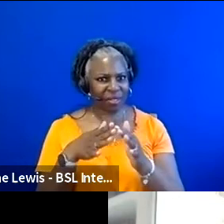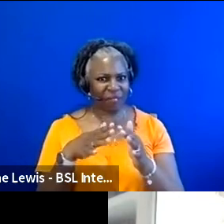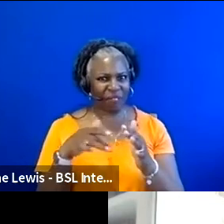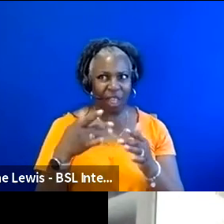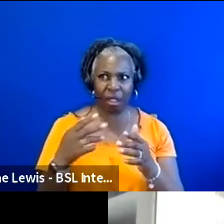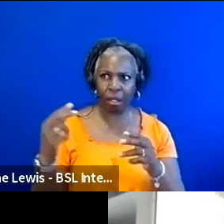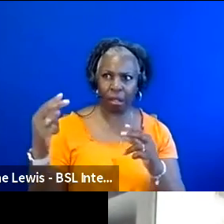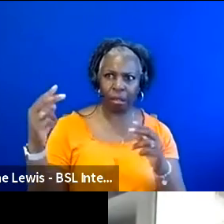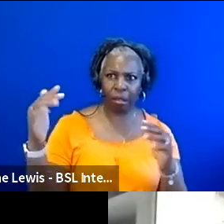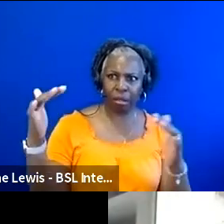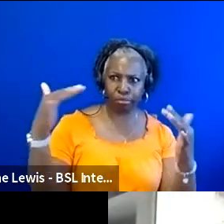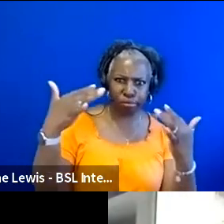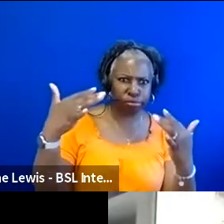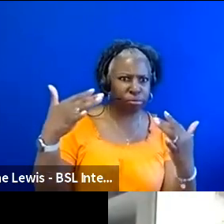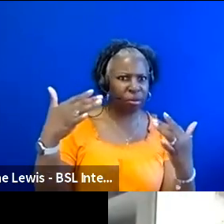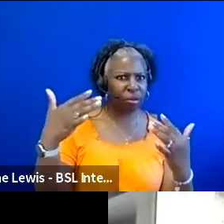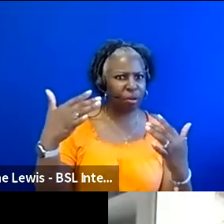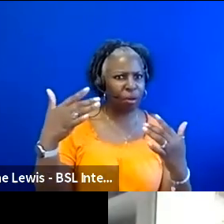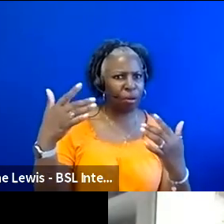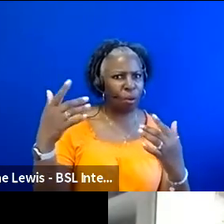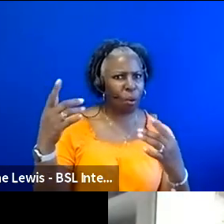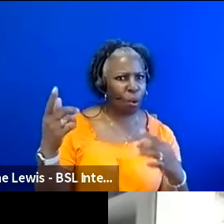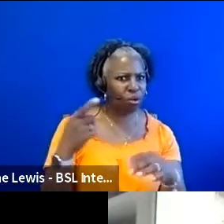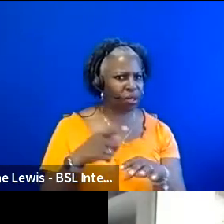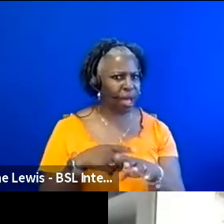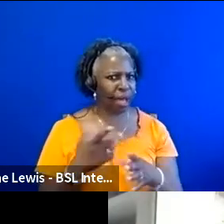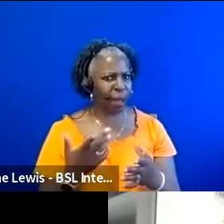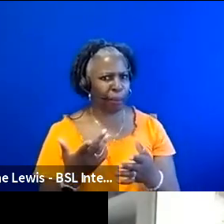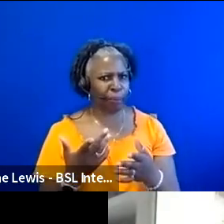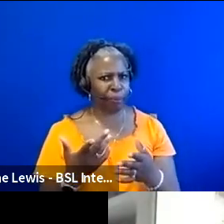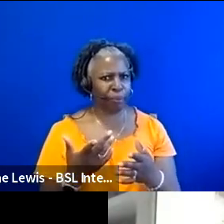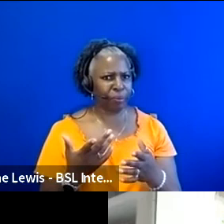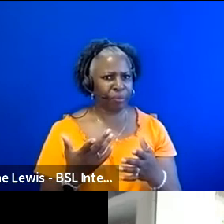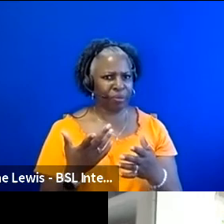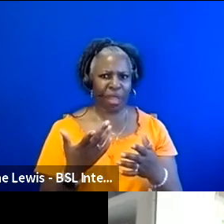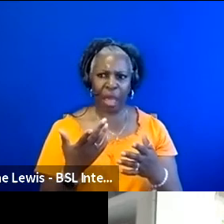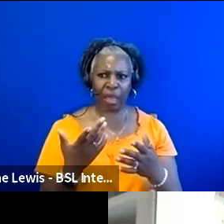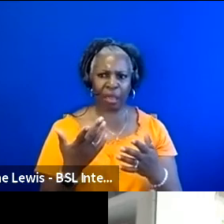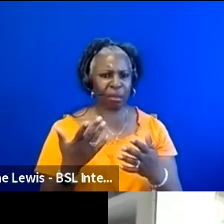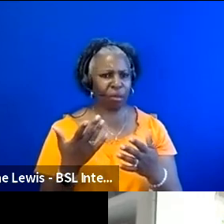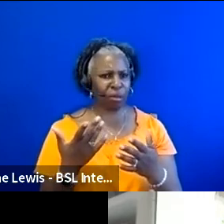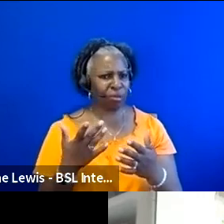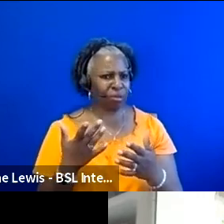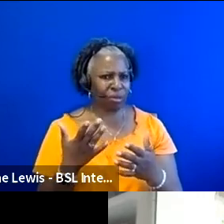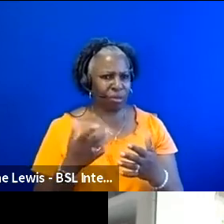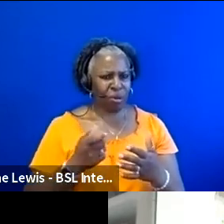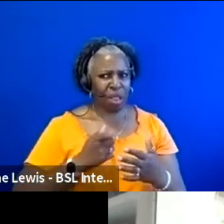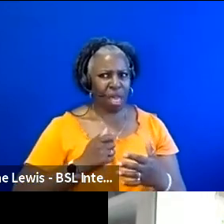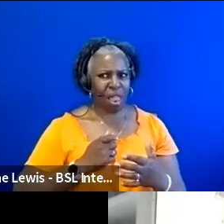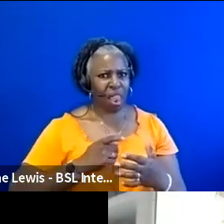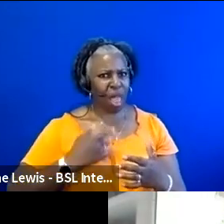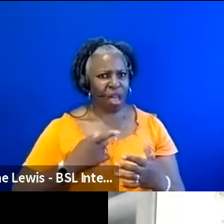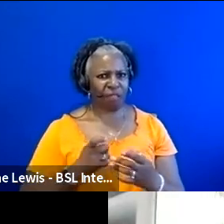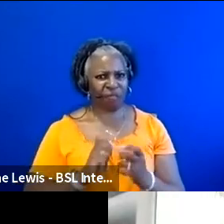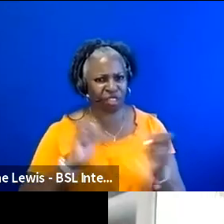time. And it just becomes like, it's not like you're a journalist during the day and then you're at home at night and then you have your own life. It's like they're both